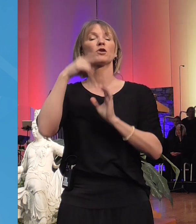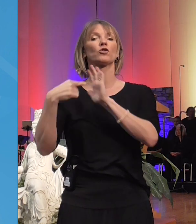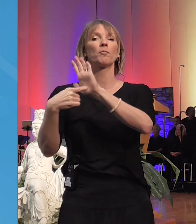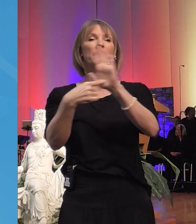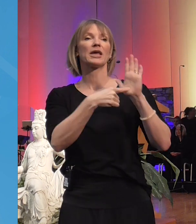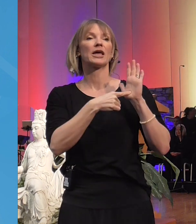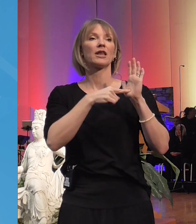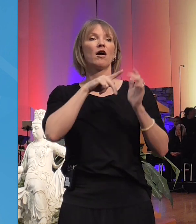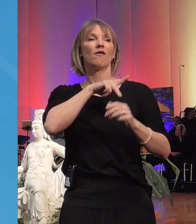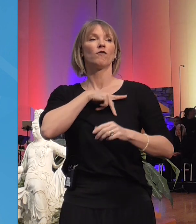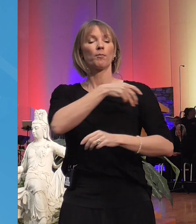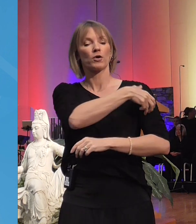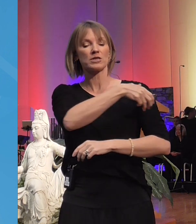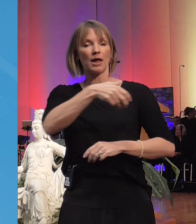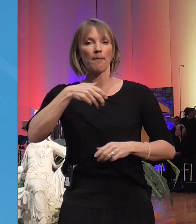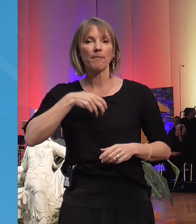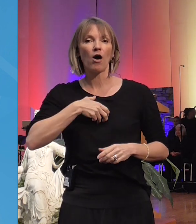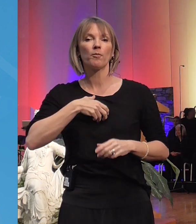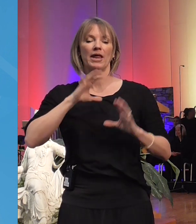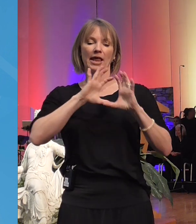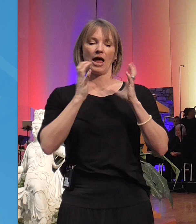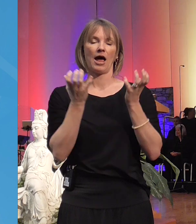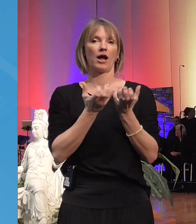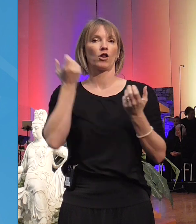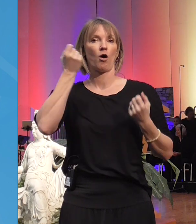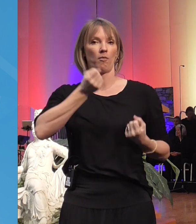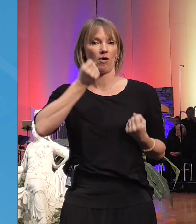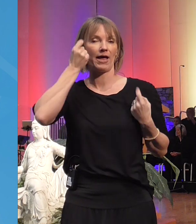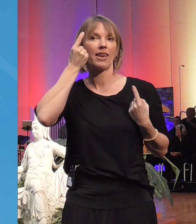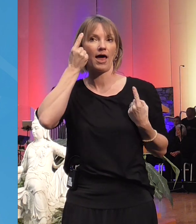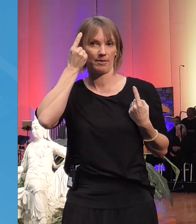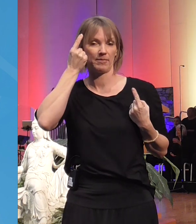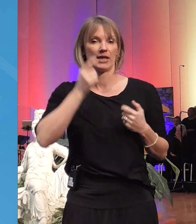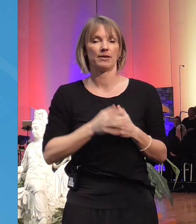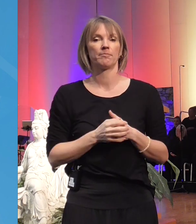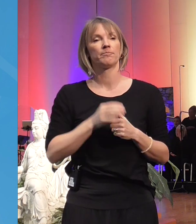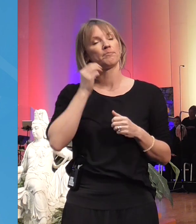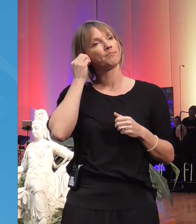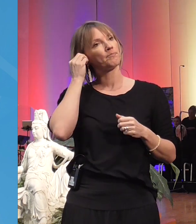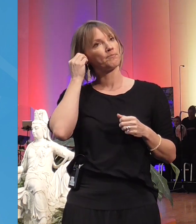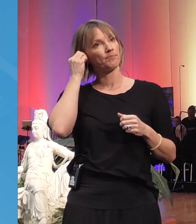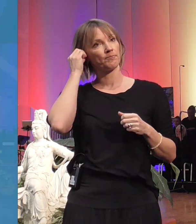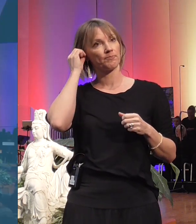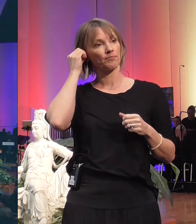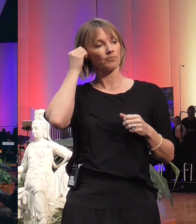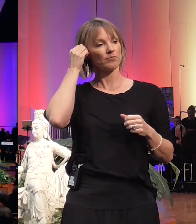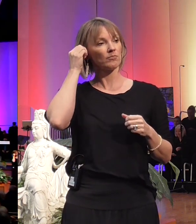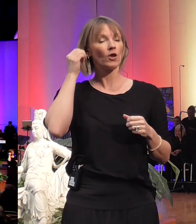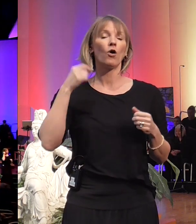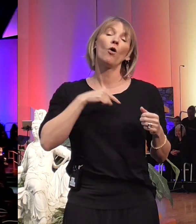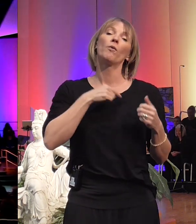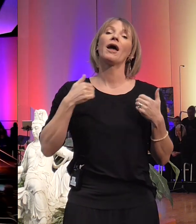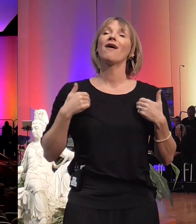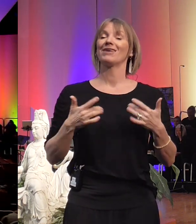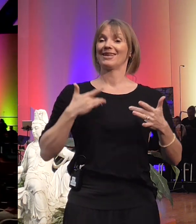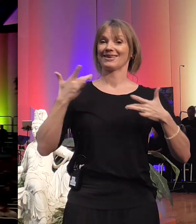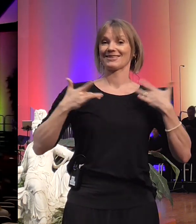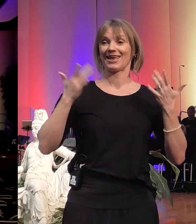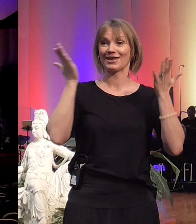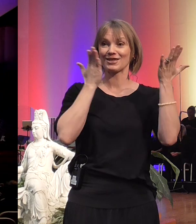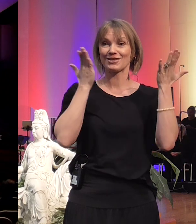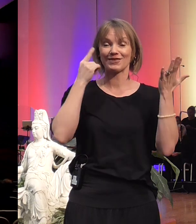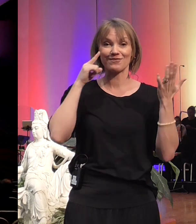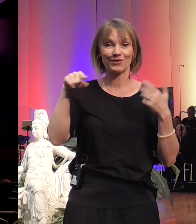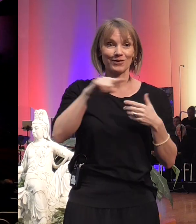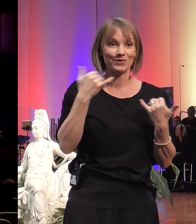as a spiritual beacon for personal empowerment and global enlightenment. We have a very exciting service for